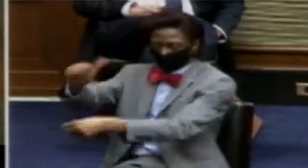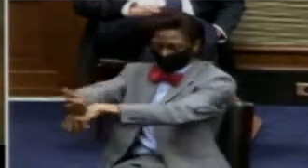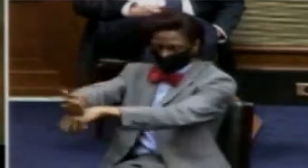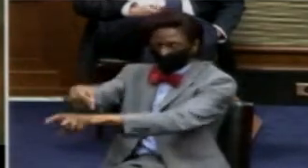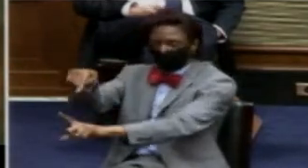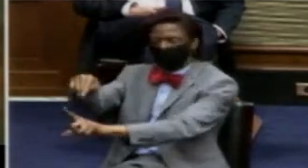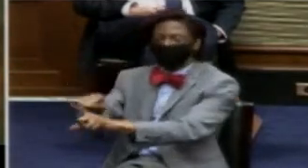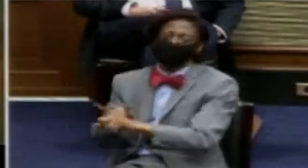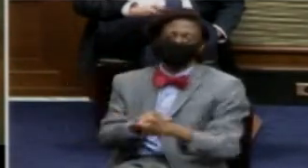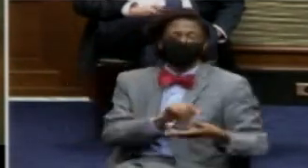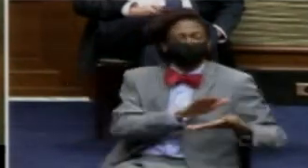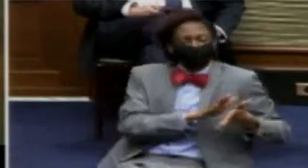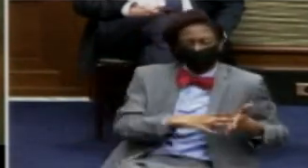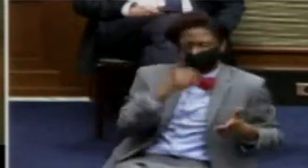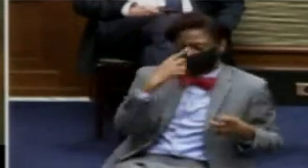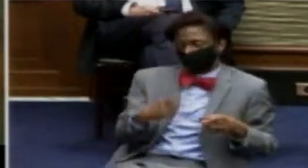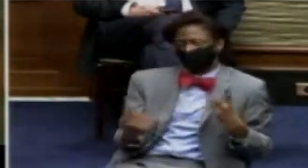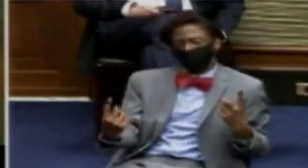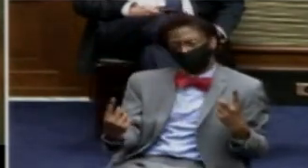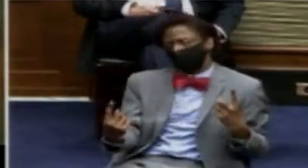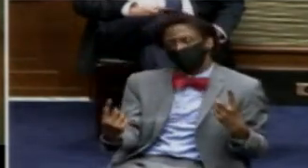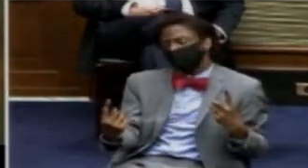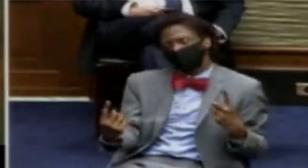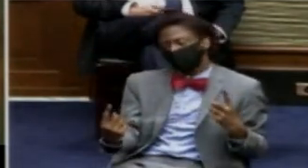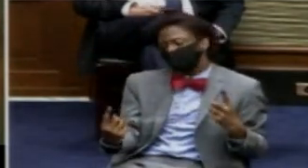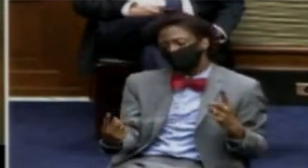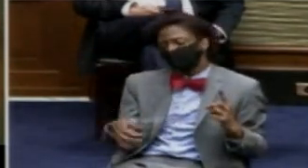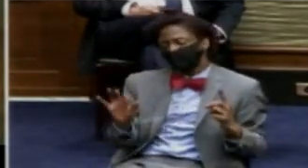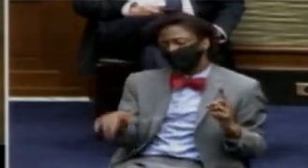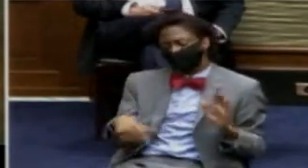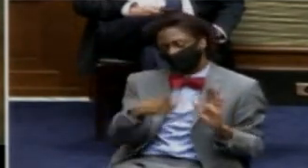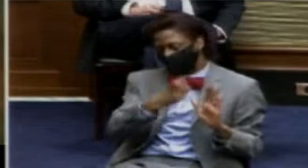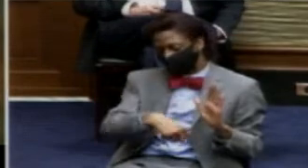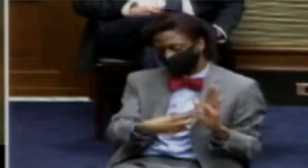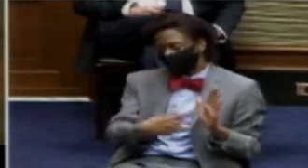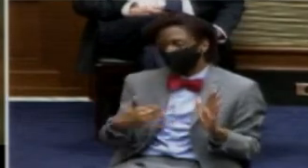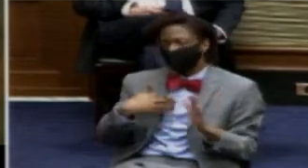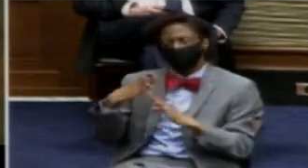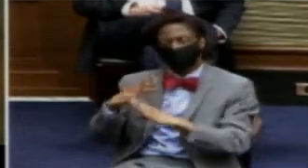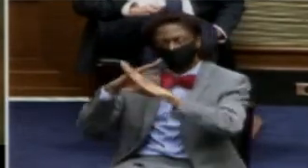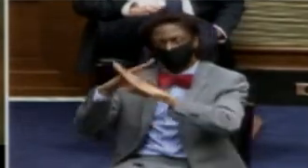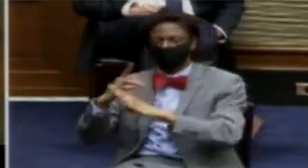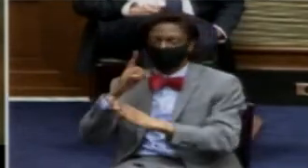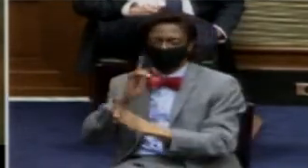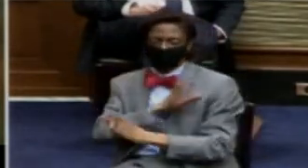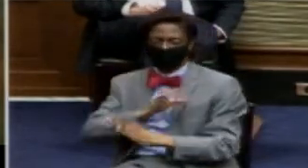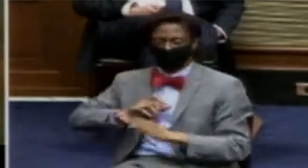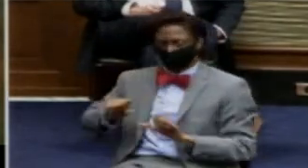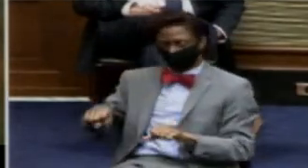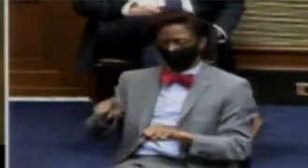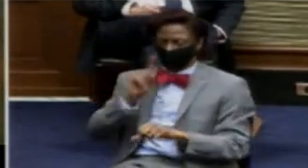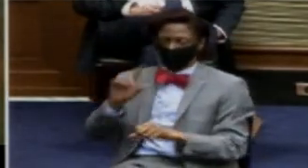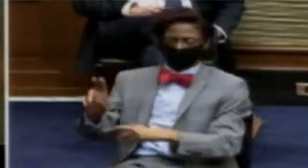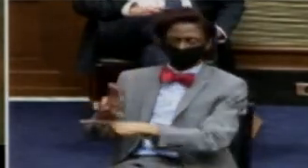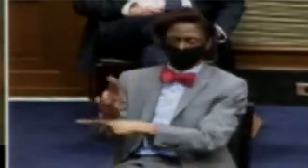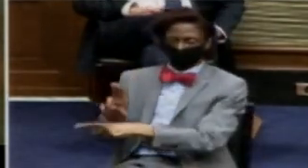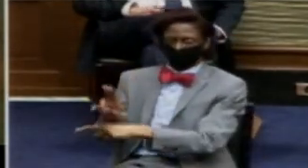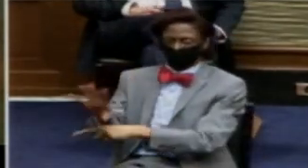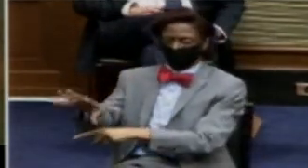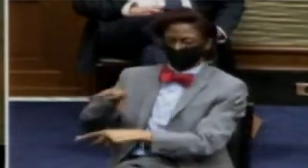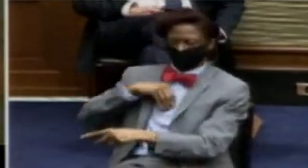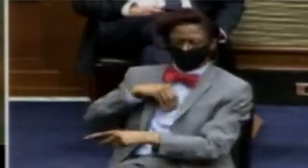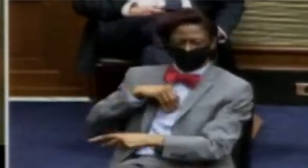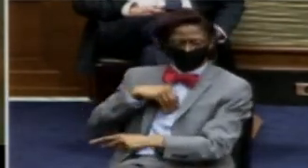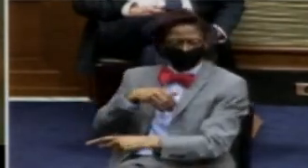Scholars disagree over whether the District Clause poses a constitutional barrier to Congress's ability to exercise its Admissions Clause